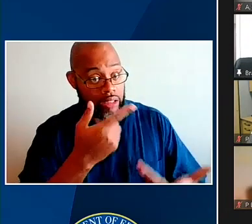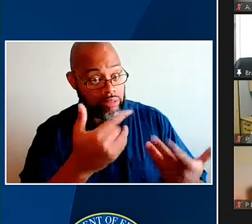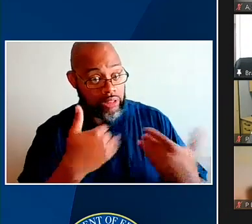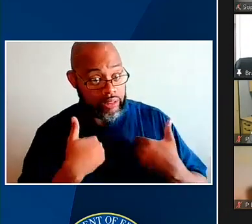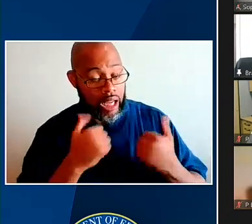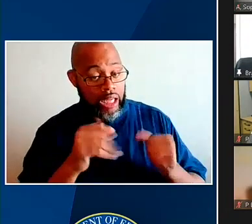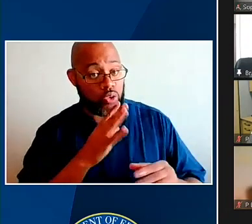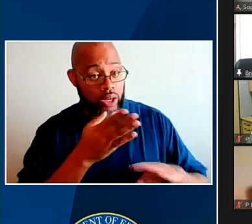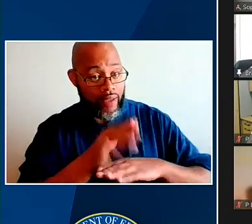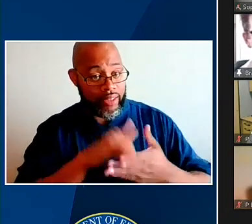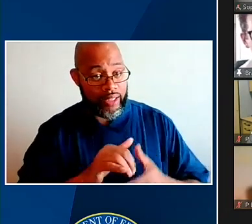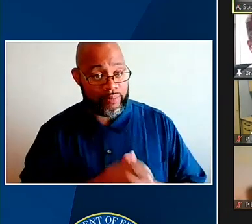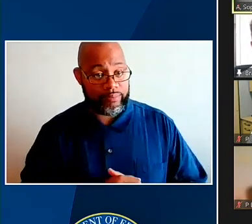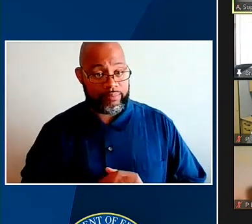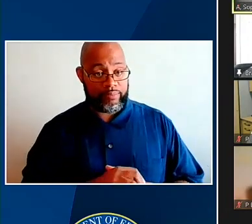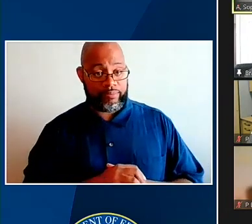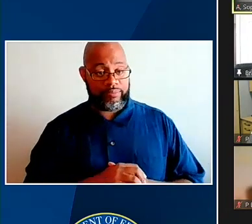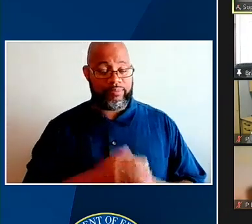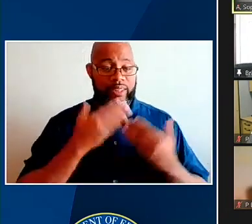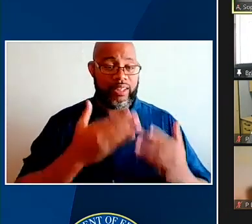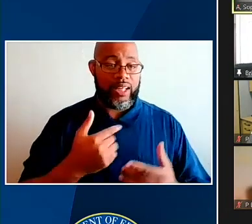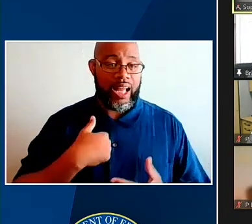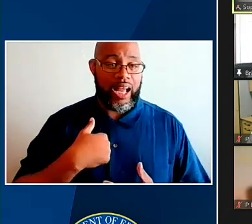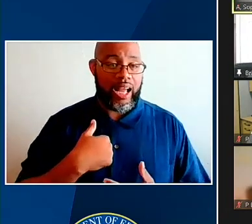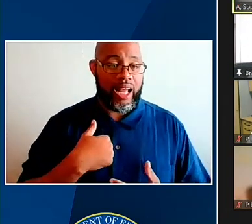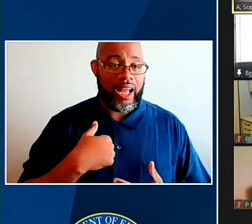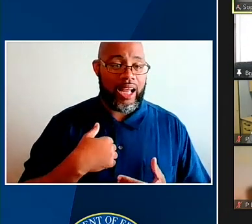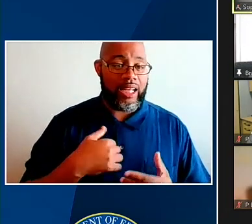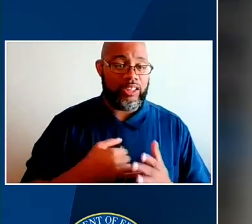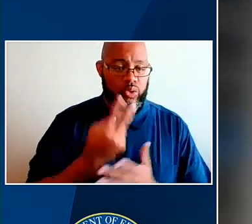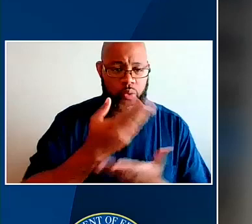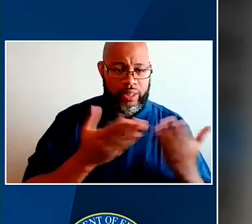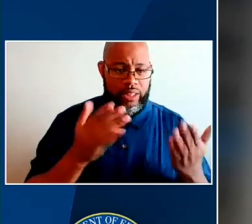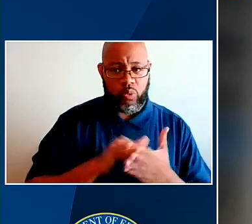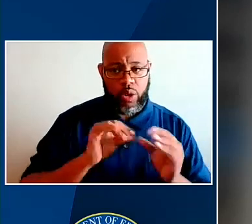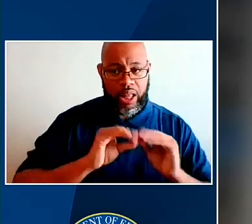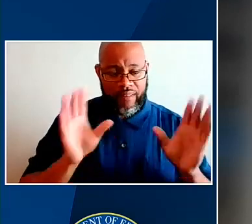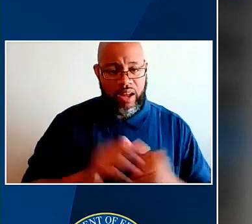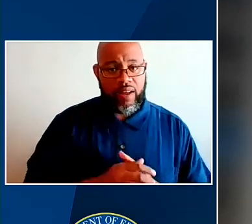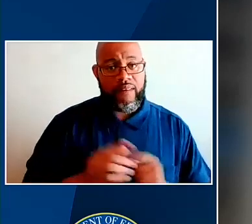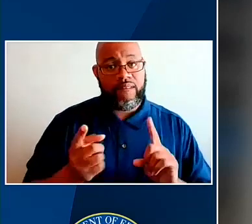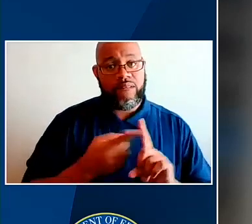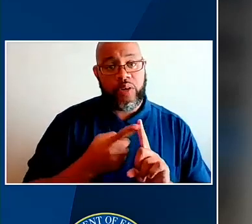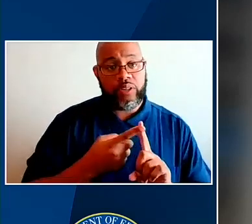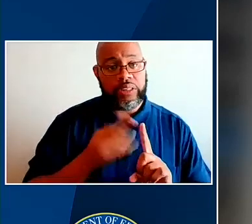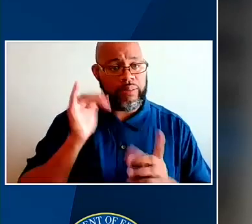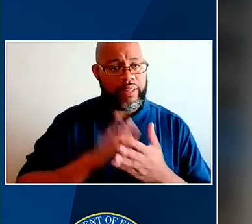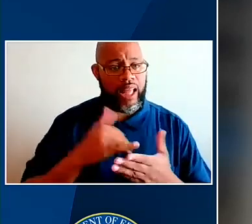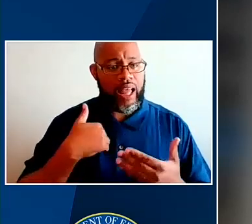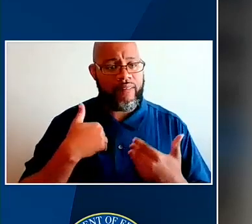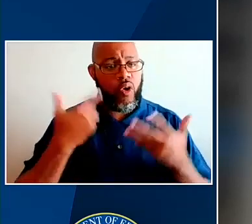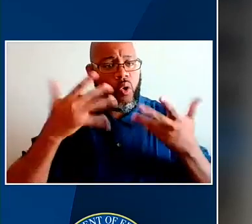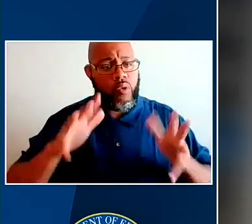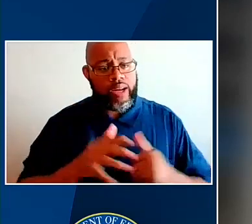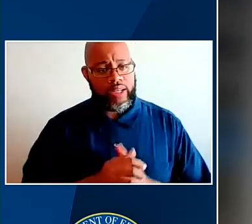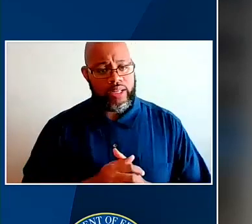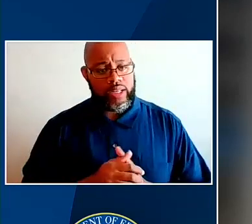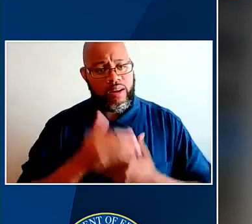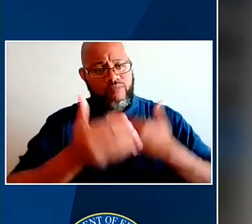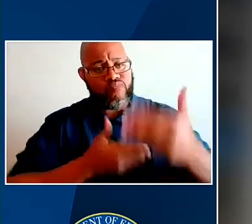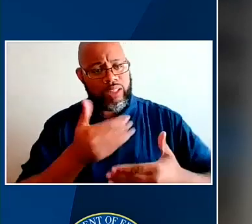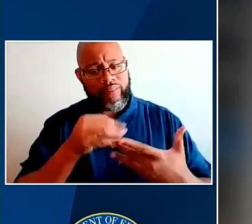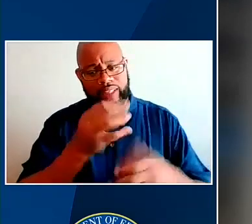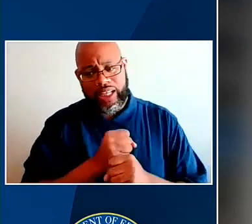talk. Thanks. I guess just two things to clarify. One is that it seems like there's already a process of